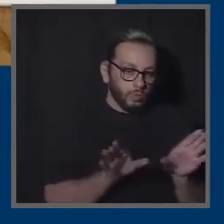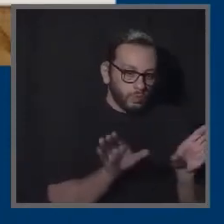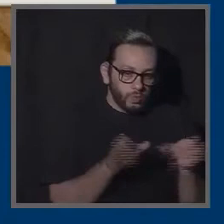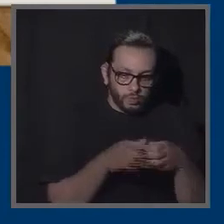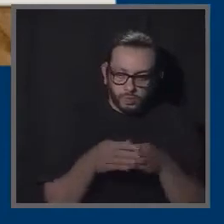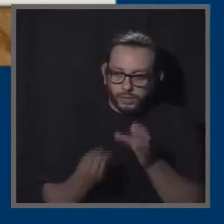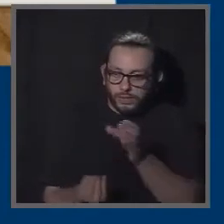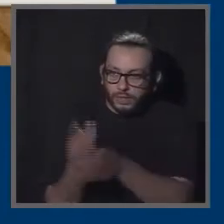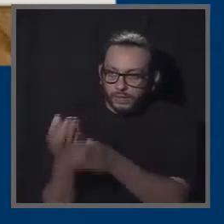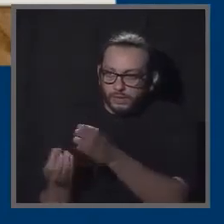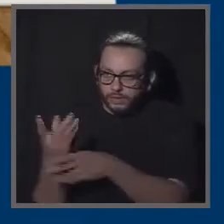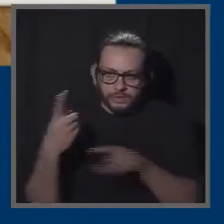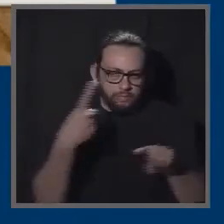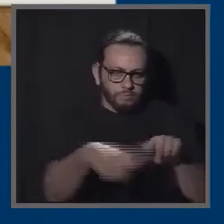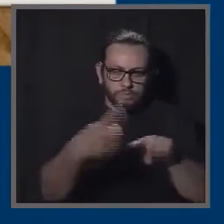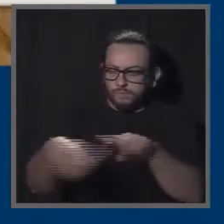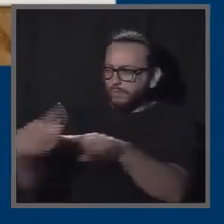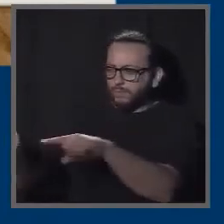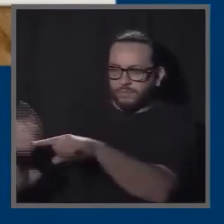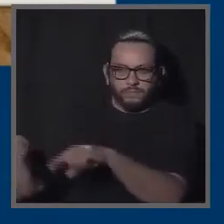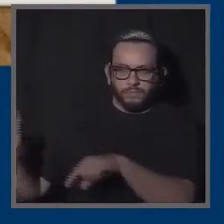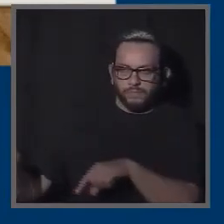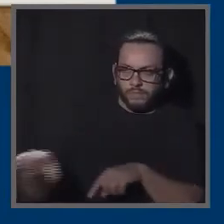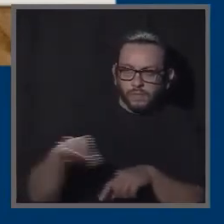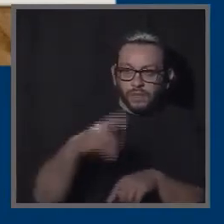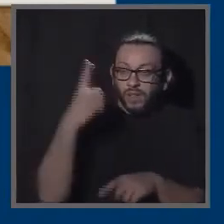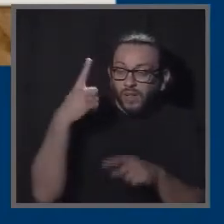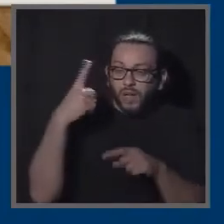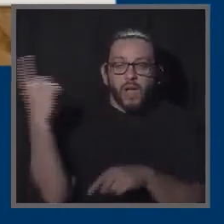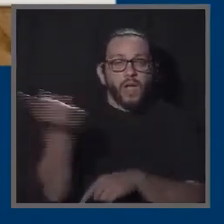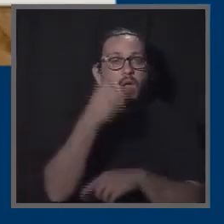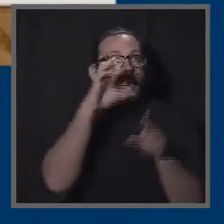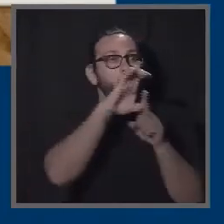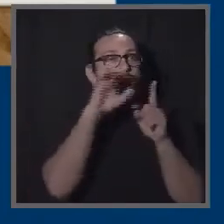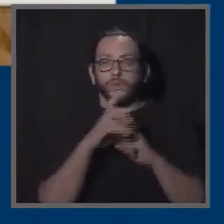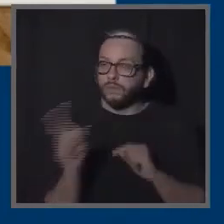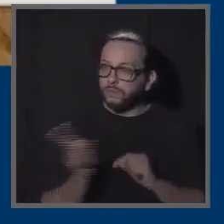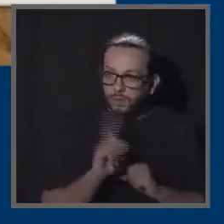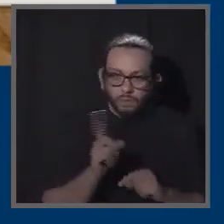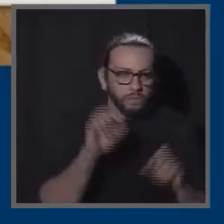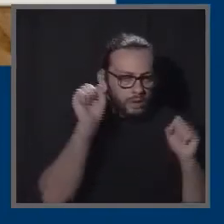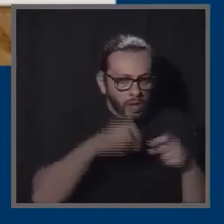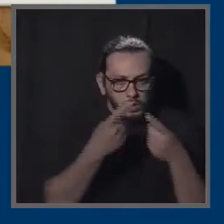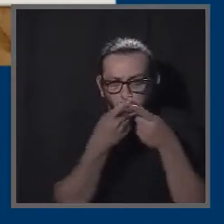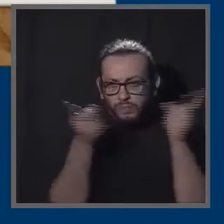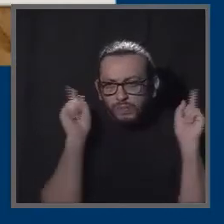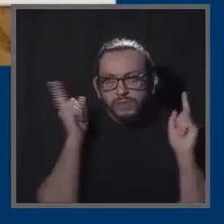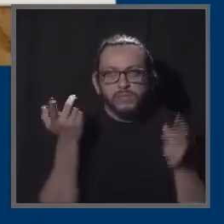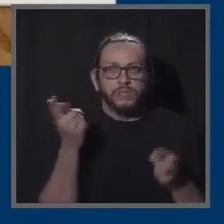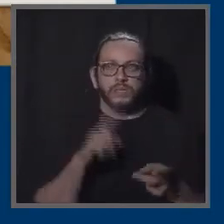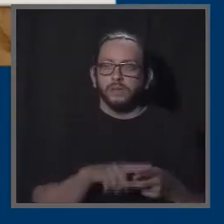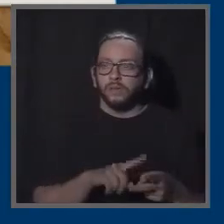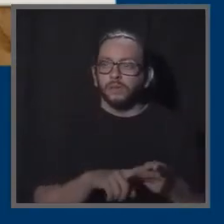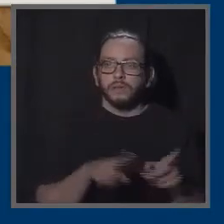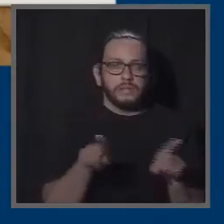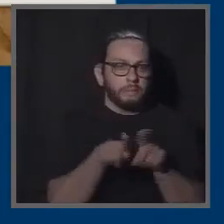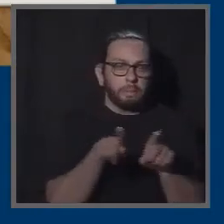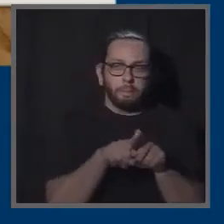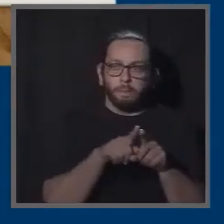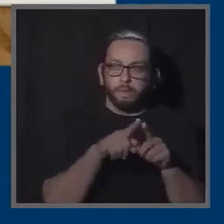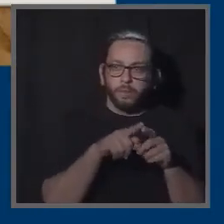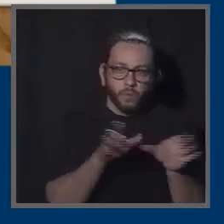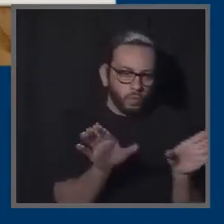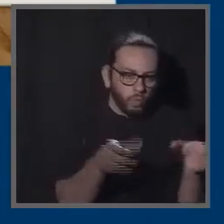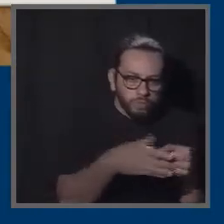not only cultural organizations, but it could be the university, the local council, local businesses, and they